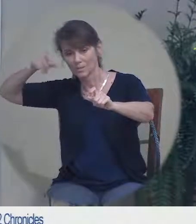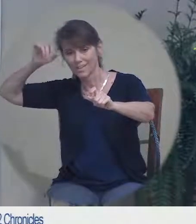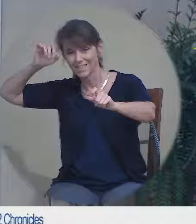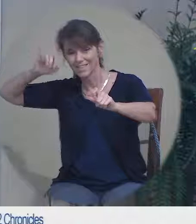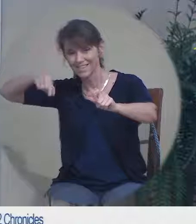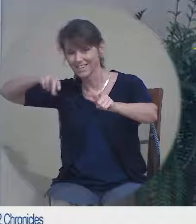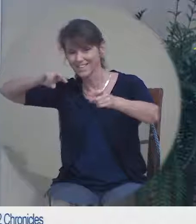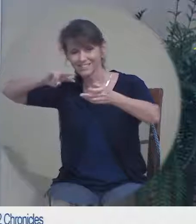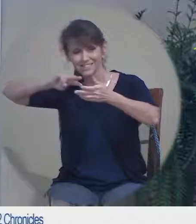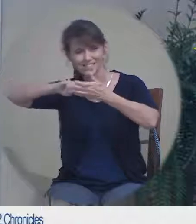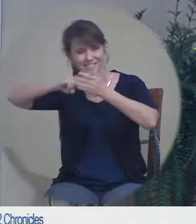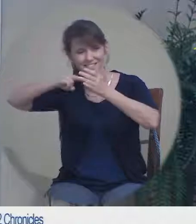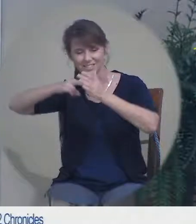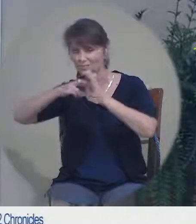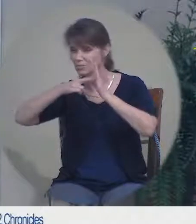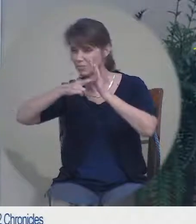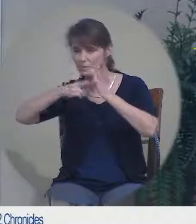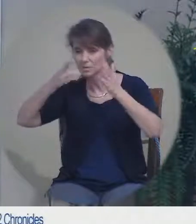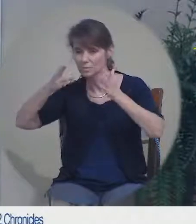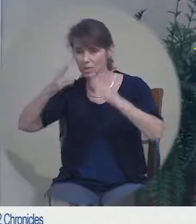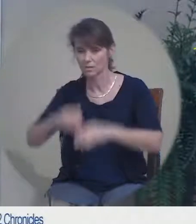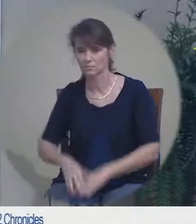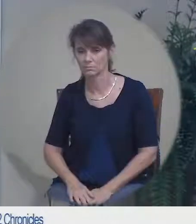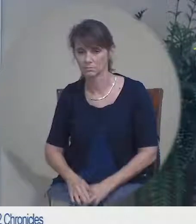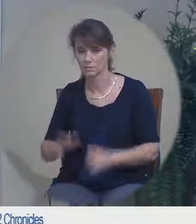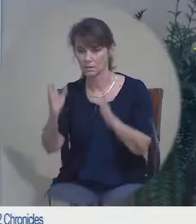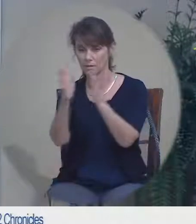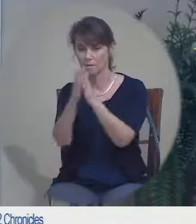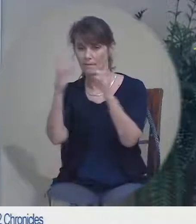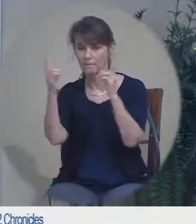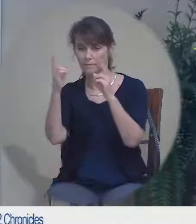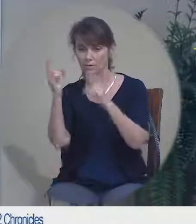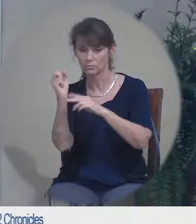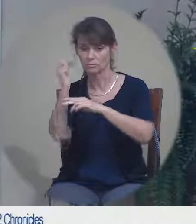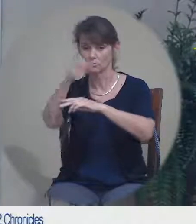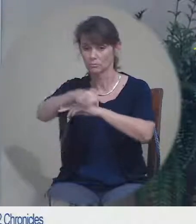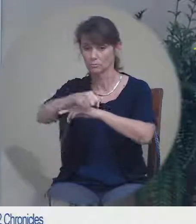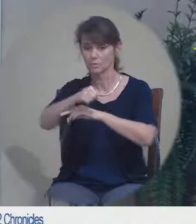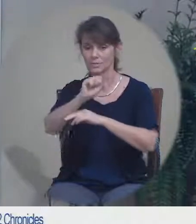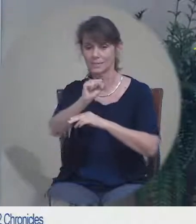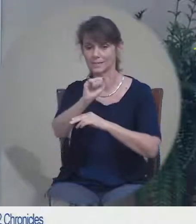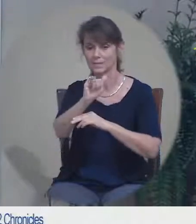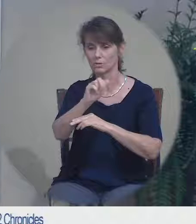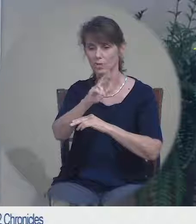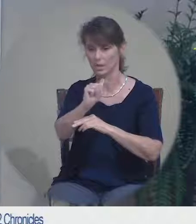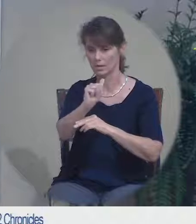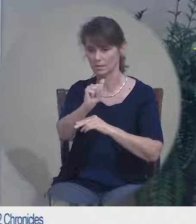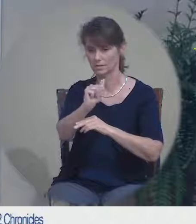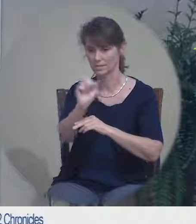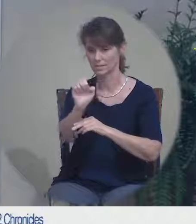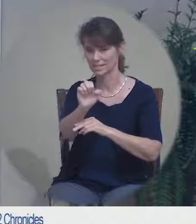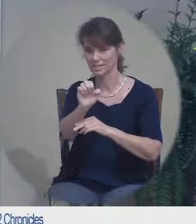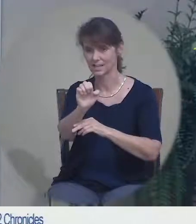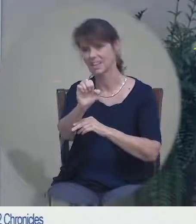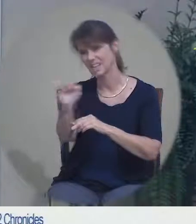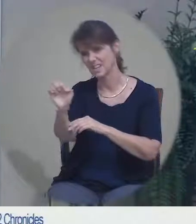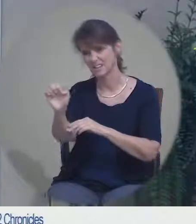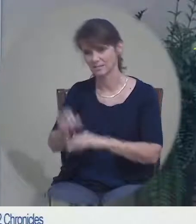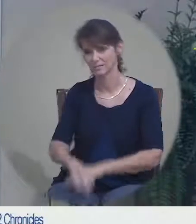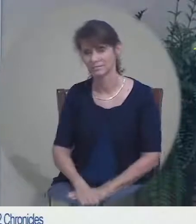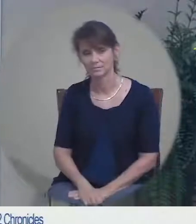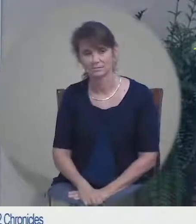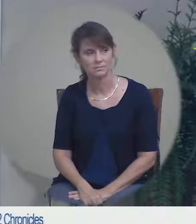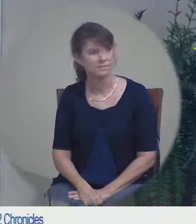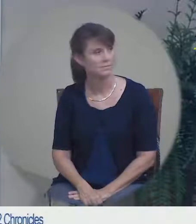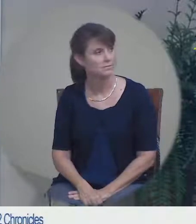for? The victory over Syria. Yeah. So, first of all, it refers, can you